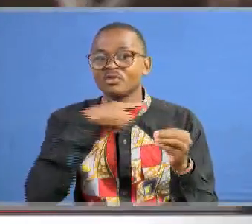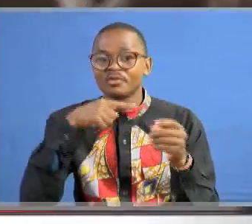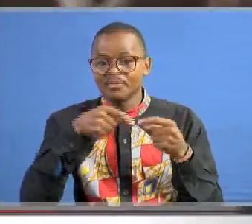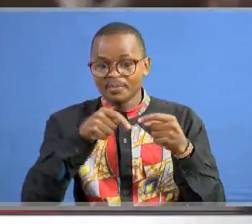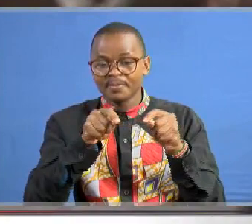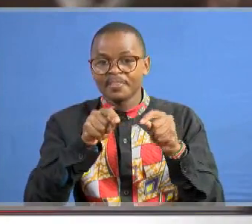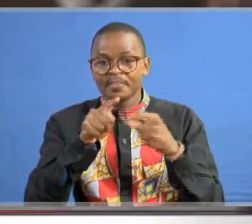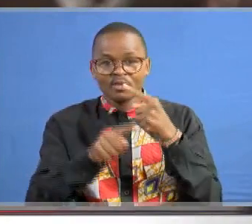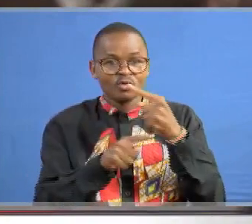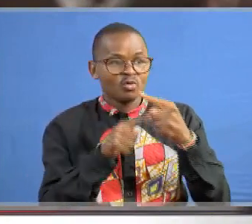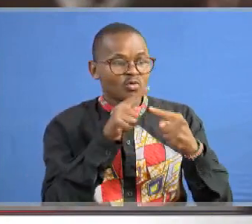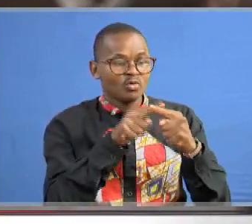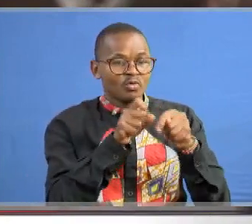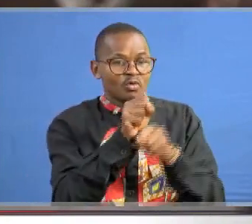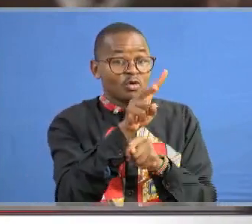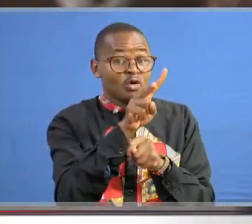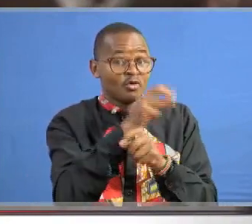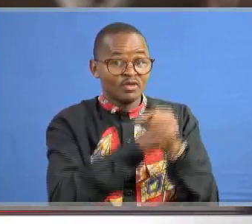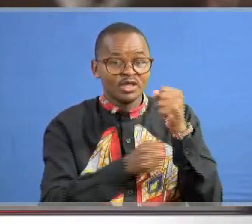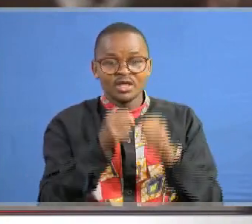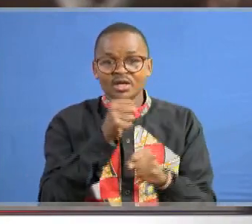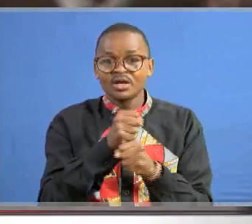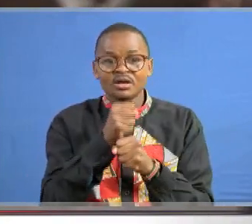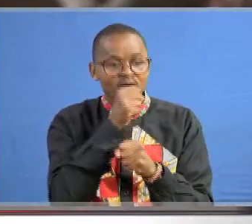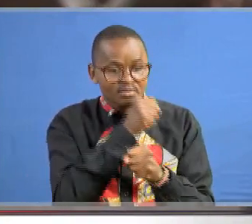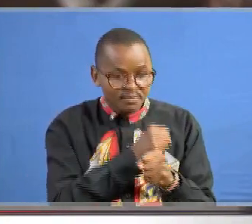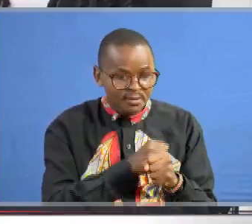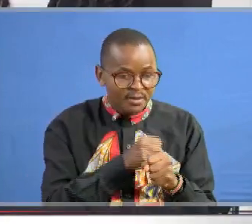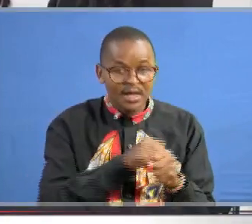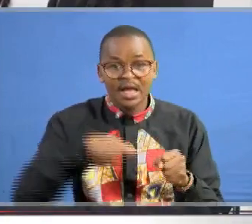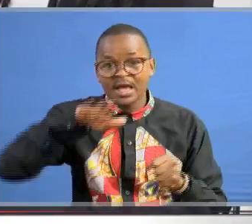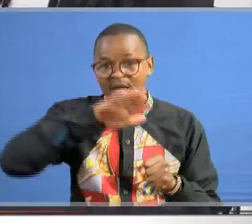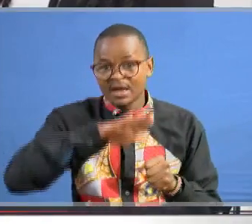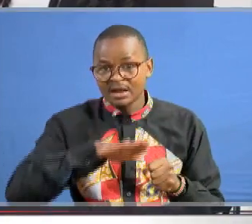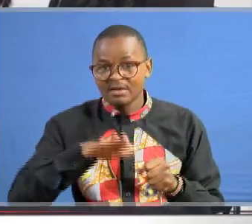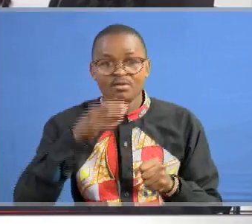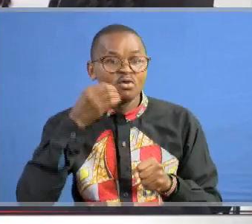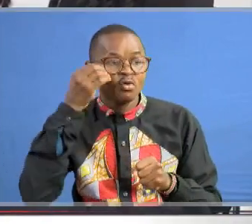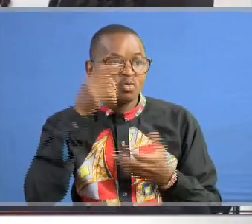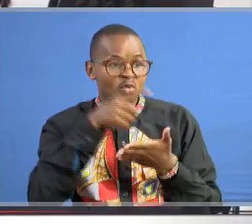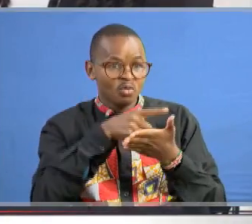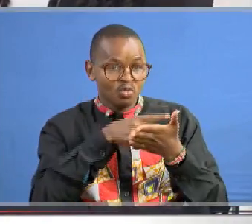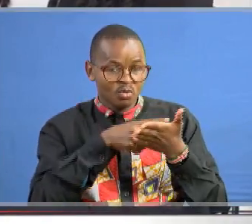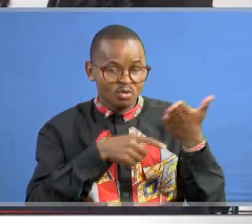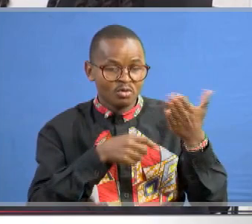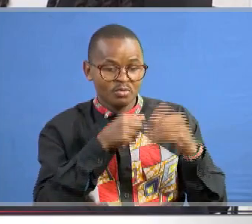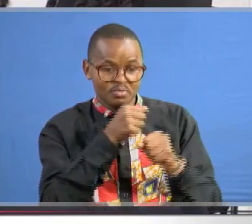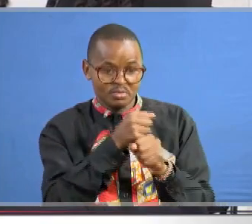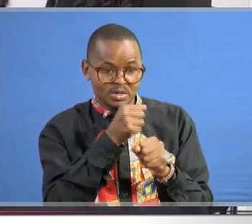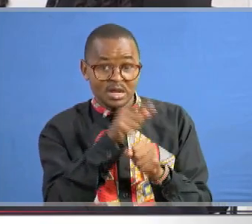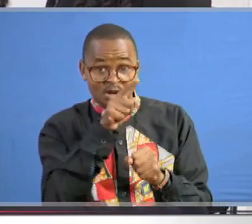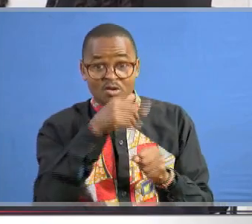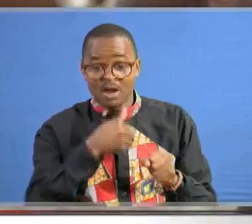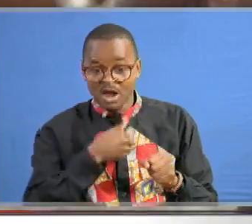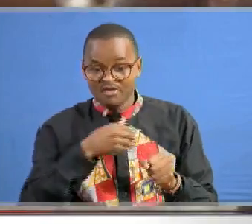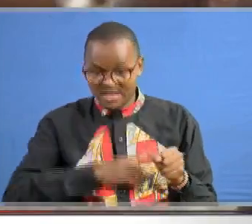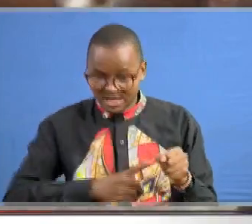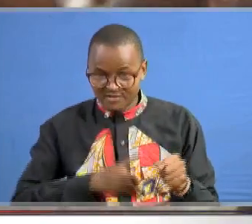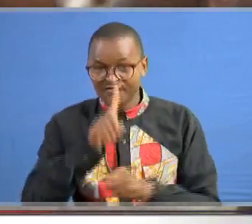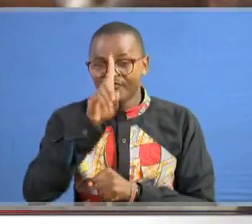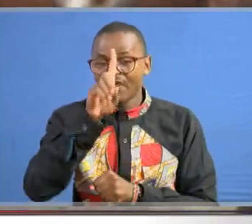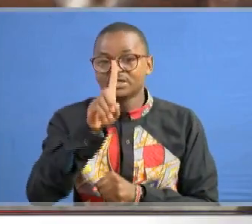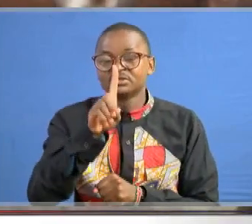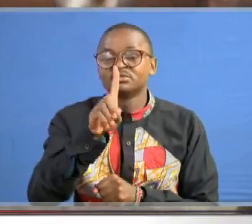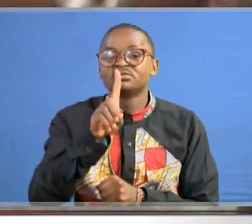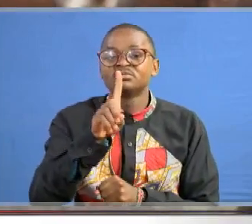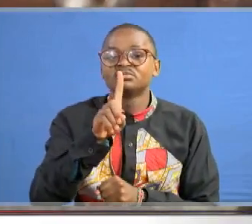attempt was when she was 12 years old. Her environmental home setting is what triggered her depression. fast